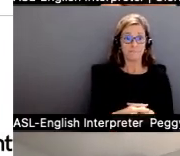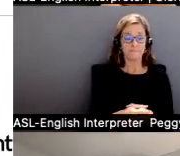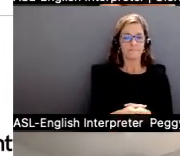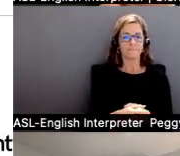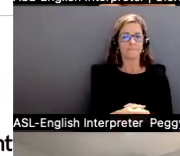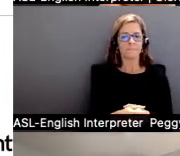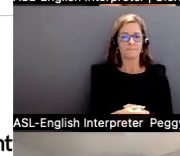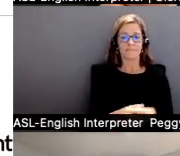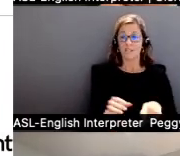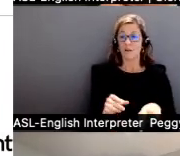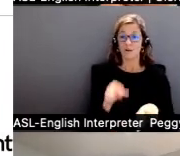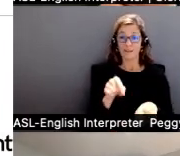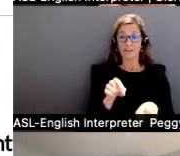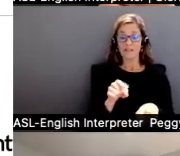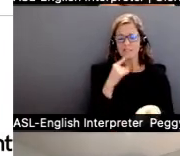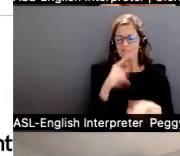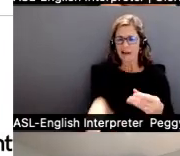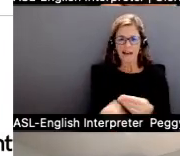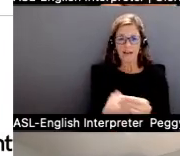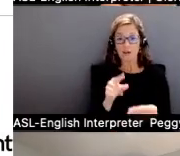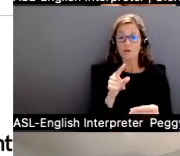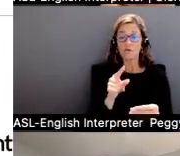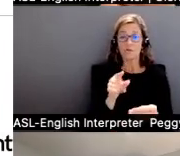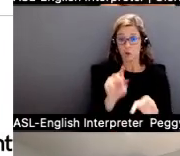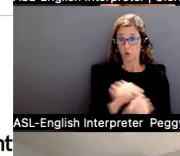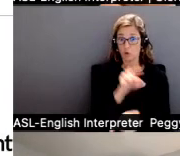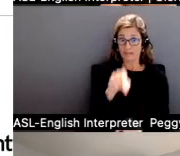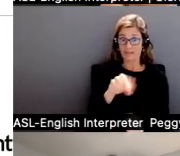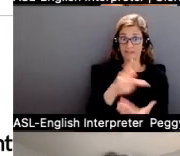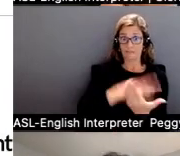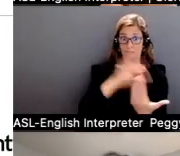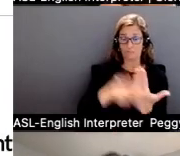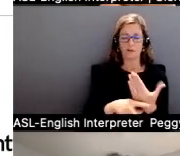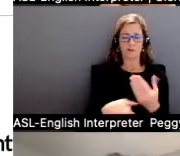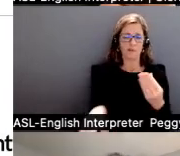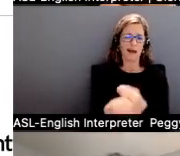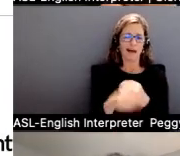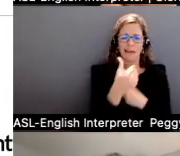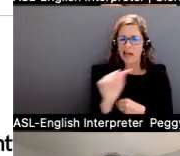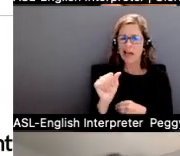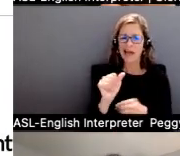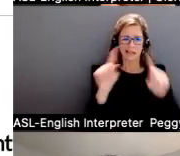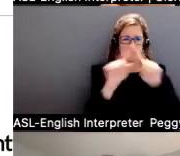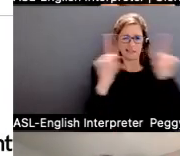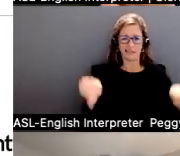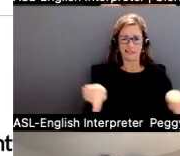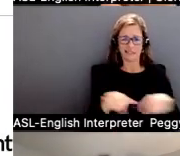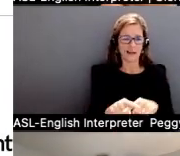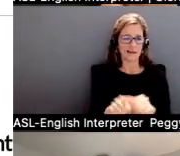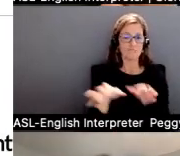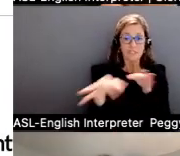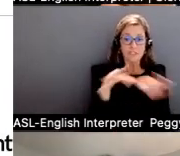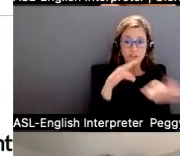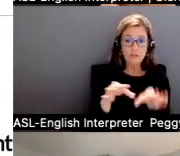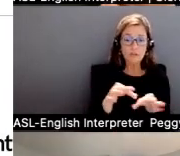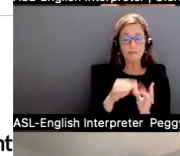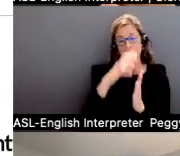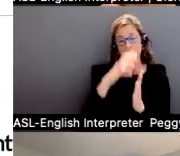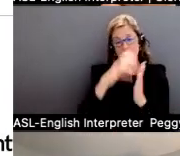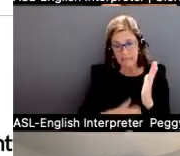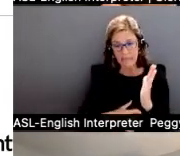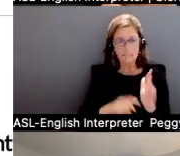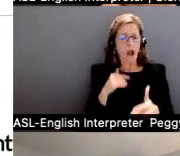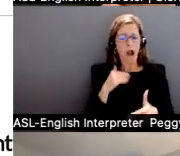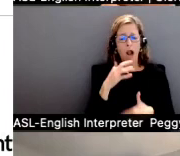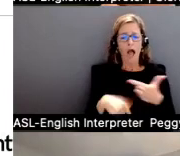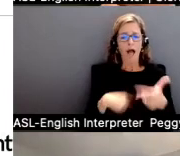any kind of slides, images, descriptions, text, and that will be your core of the presentation. But in between, you're adding those